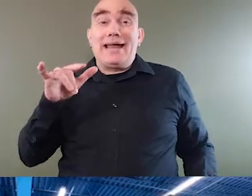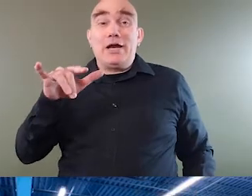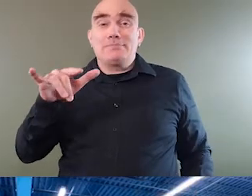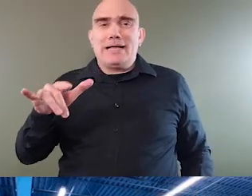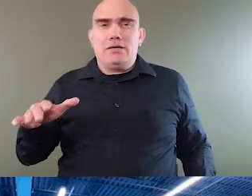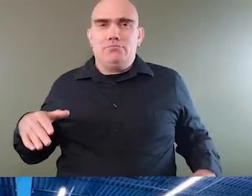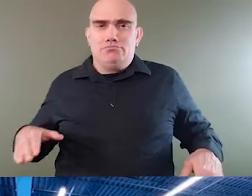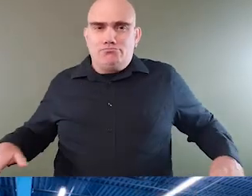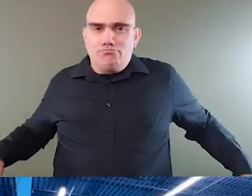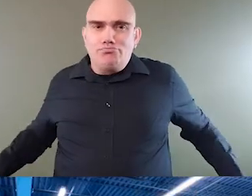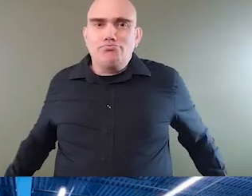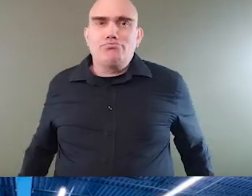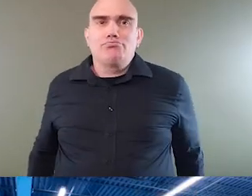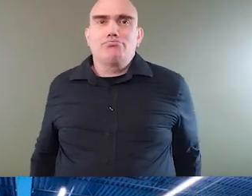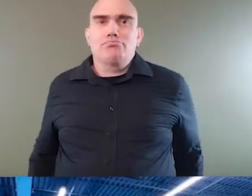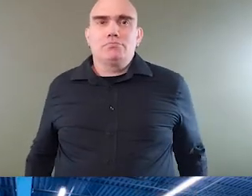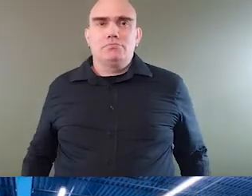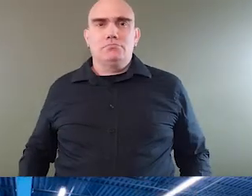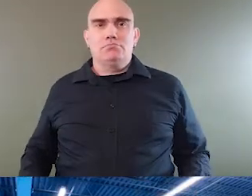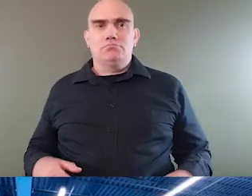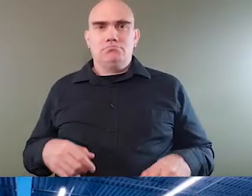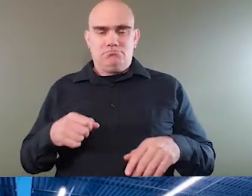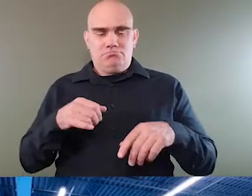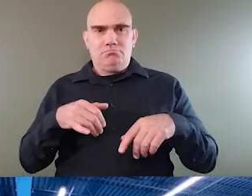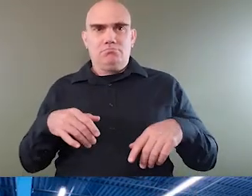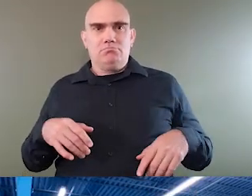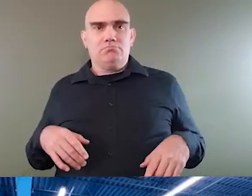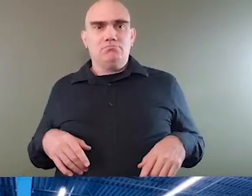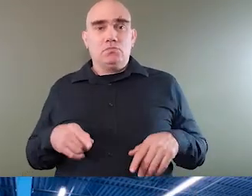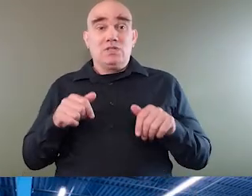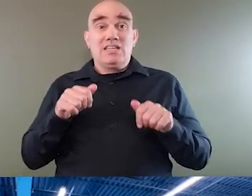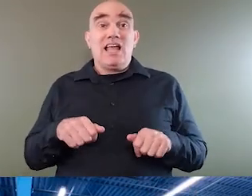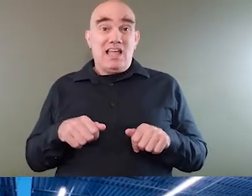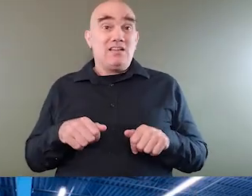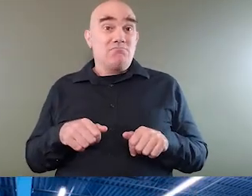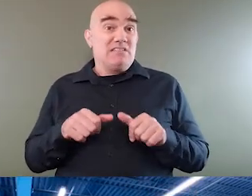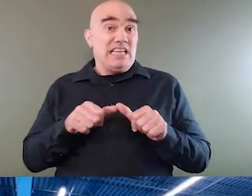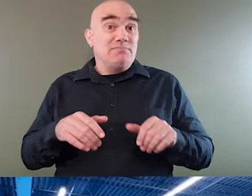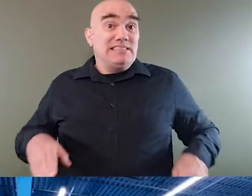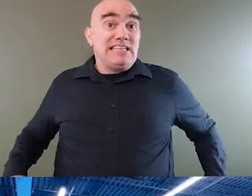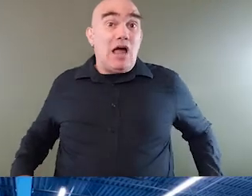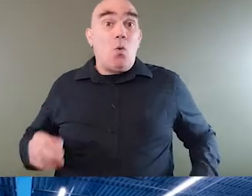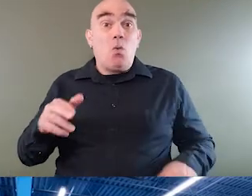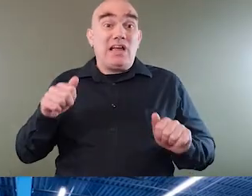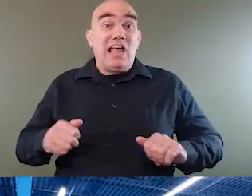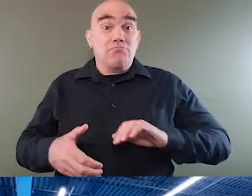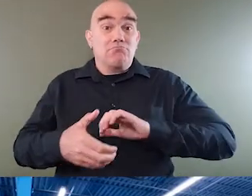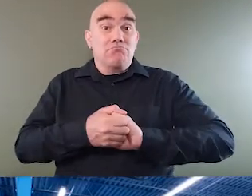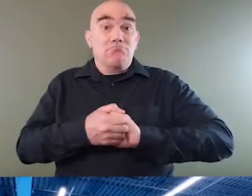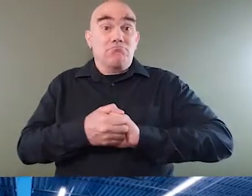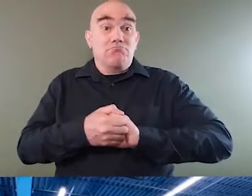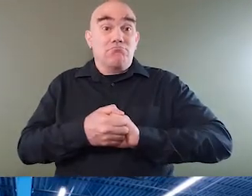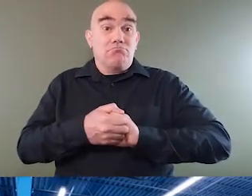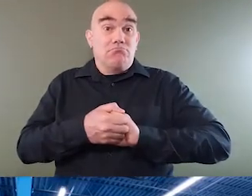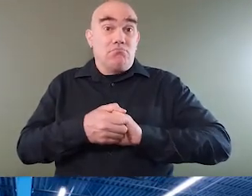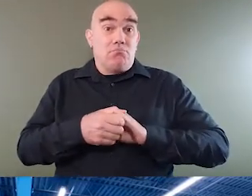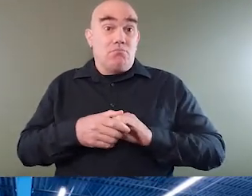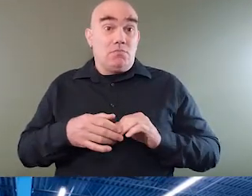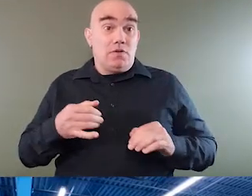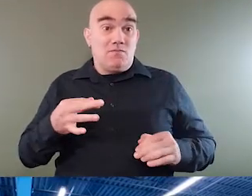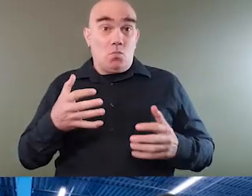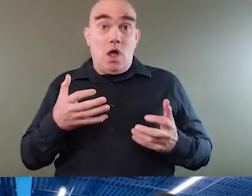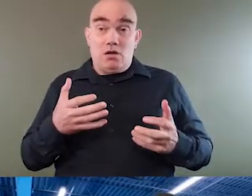arms. You can keep them in airplane arms, or maybe you can even clasp your hands together and shift your